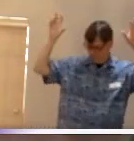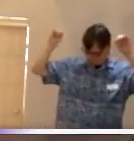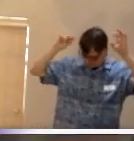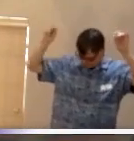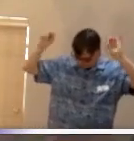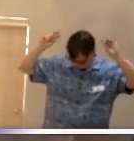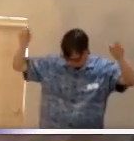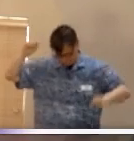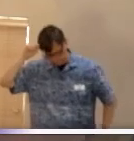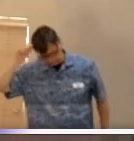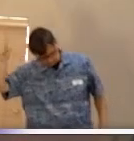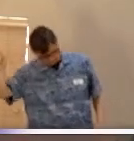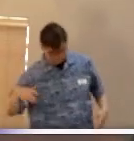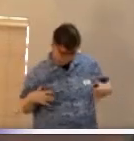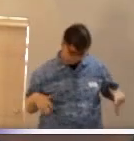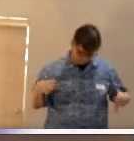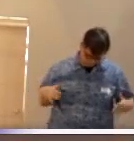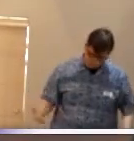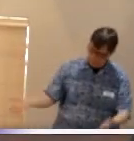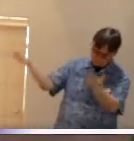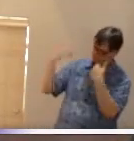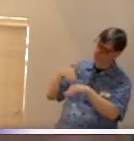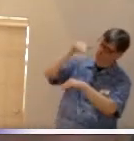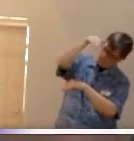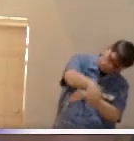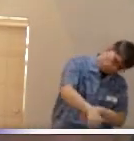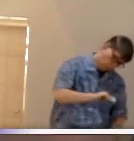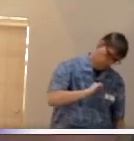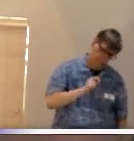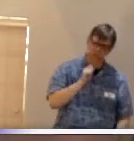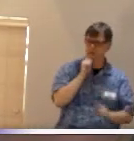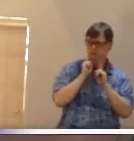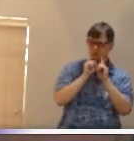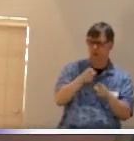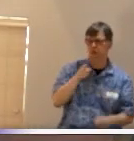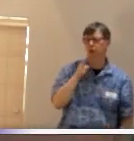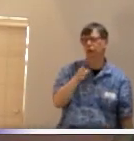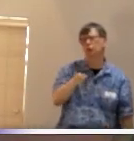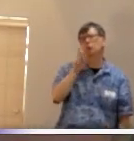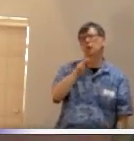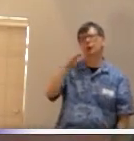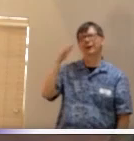miraculous idea and feeling comes over me that says, you're happy and you know it.